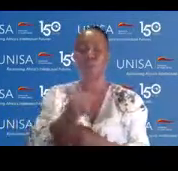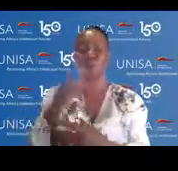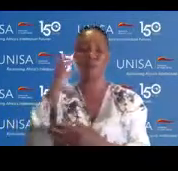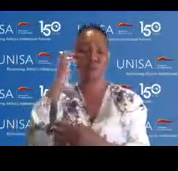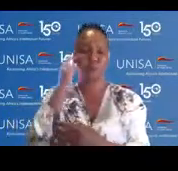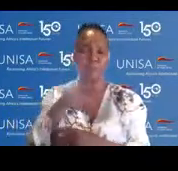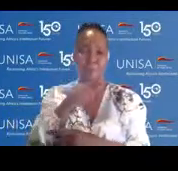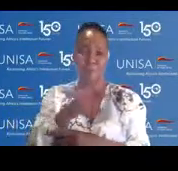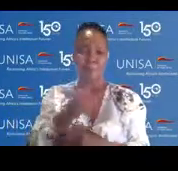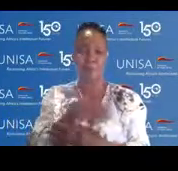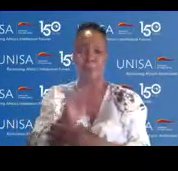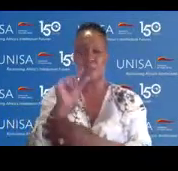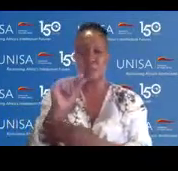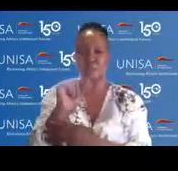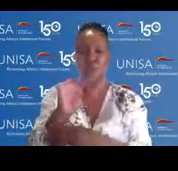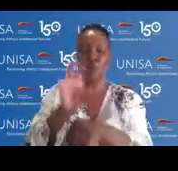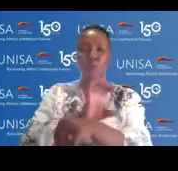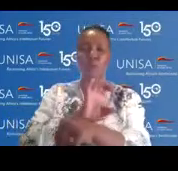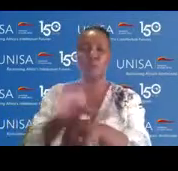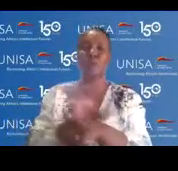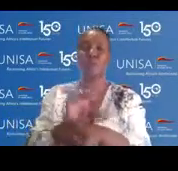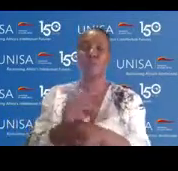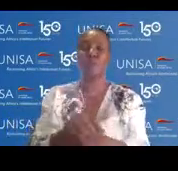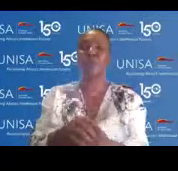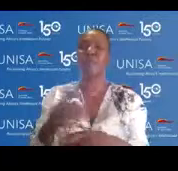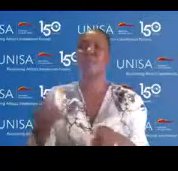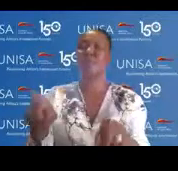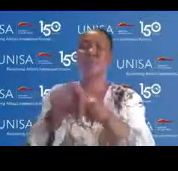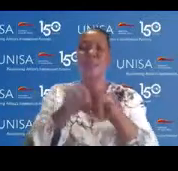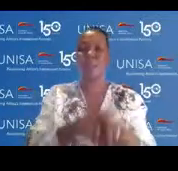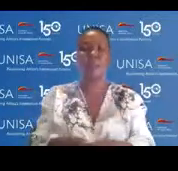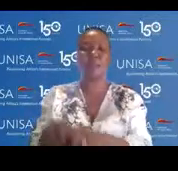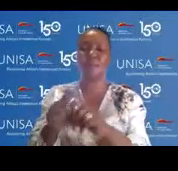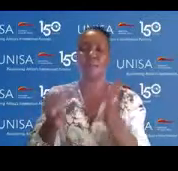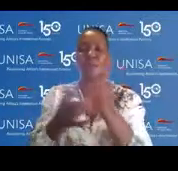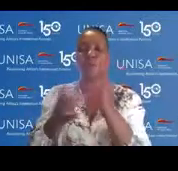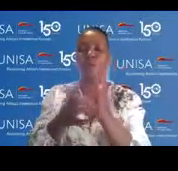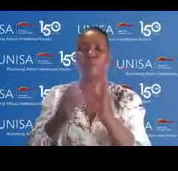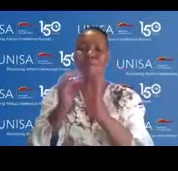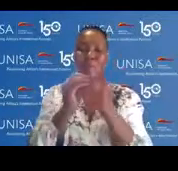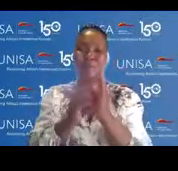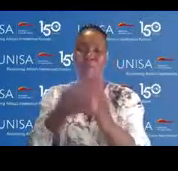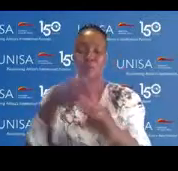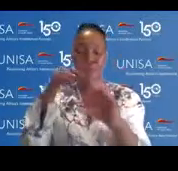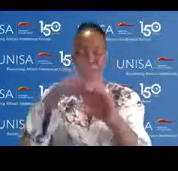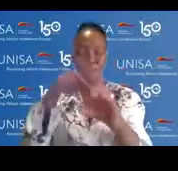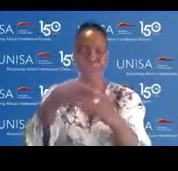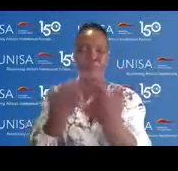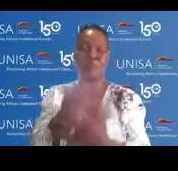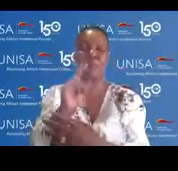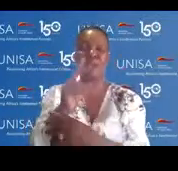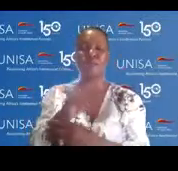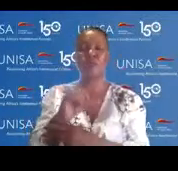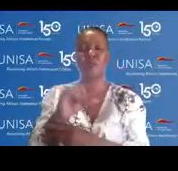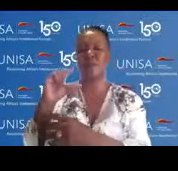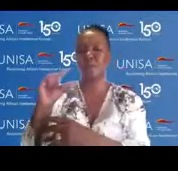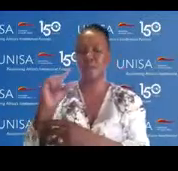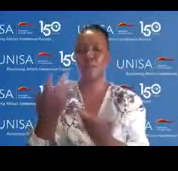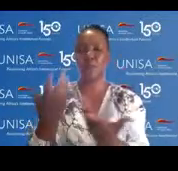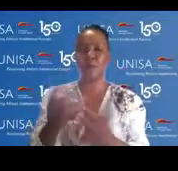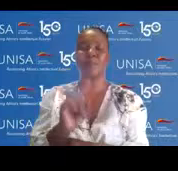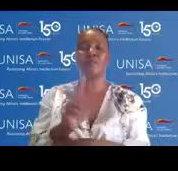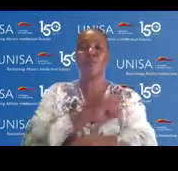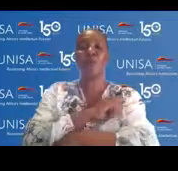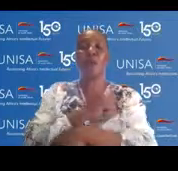small computer. It's got all the same sort of technology sitting in it, just it's a lot smaller. So that's why you'll see that this now